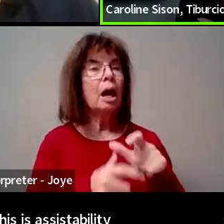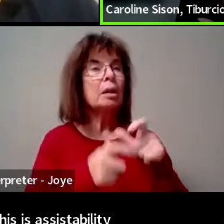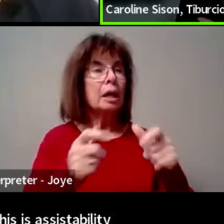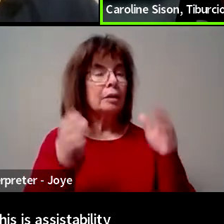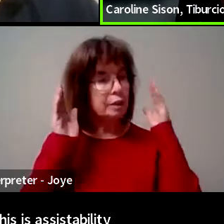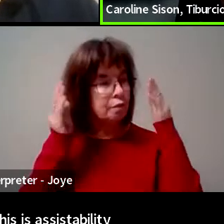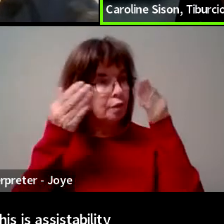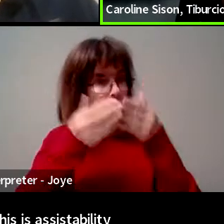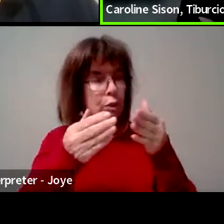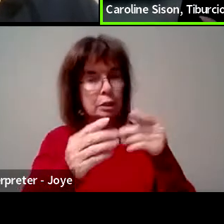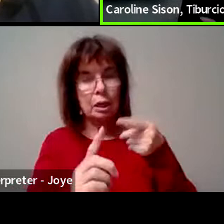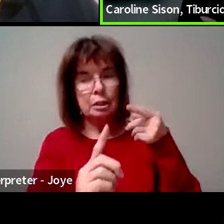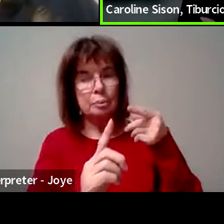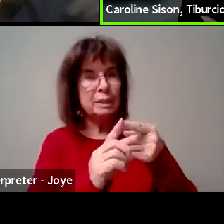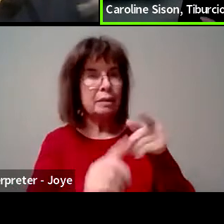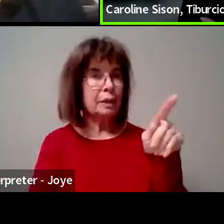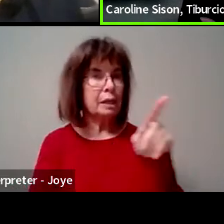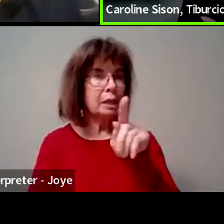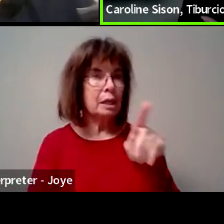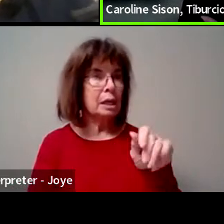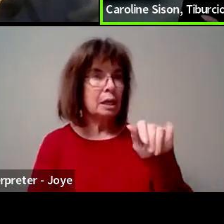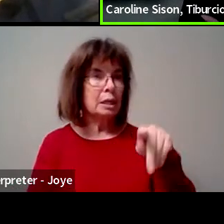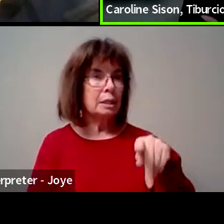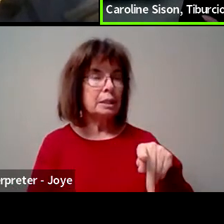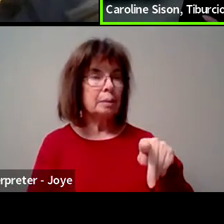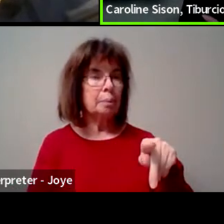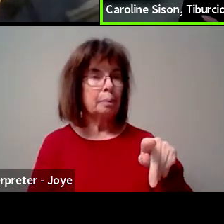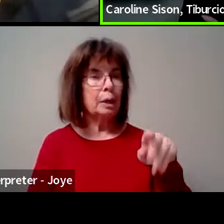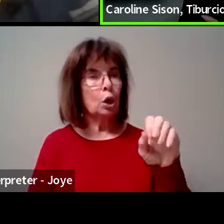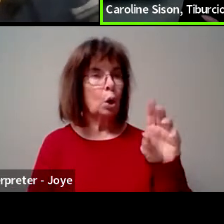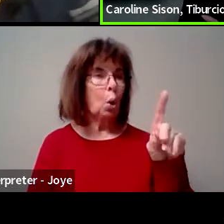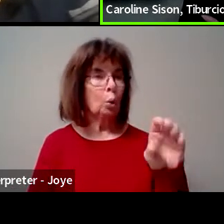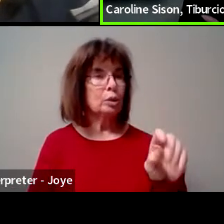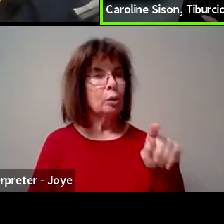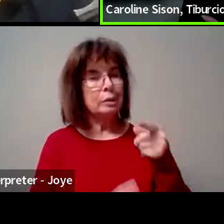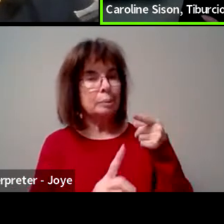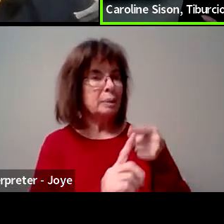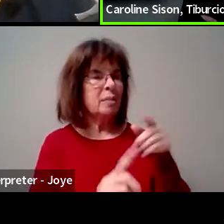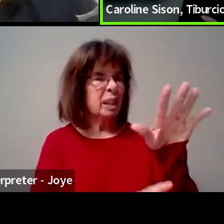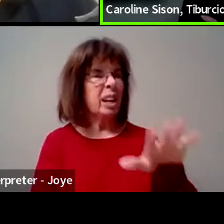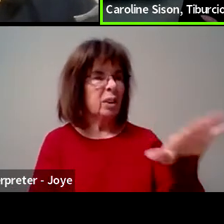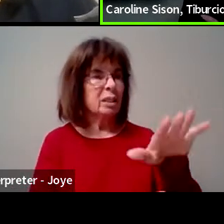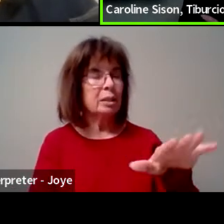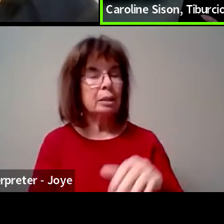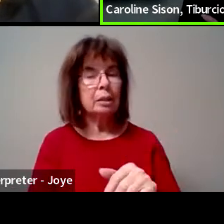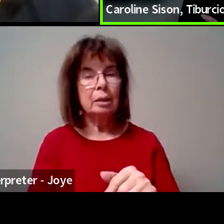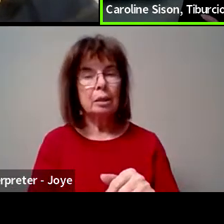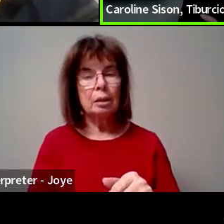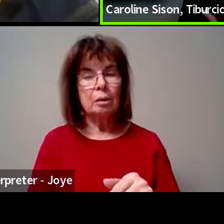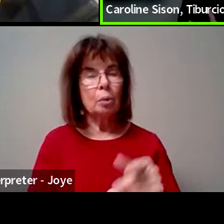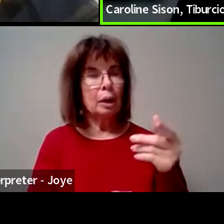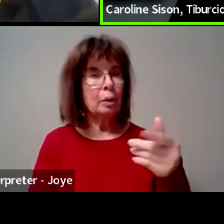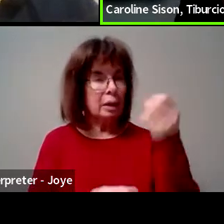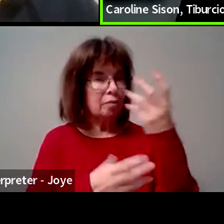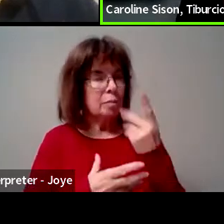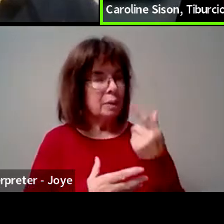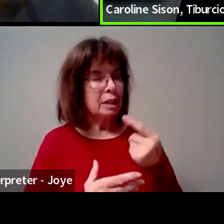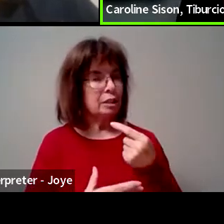specific zip codes, specific areas where we find that the data is showing that a vaccine,